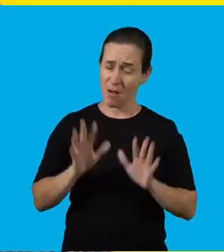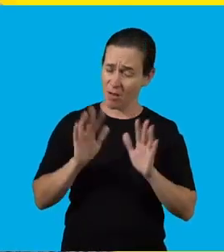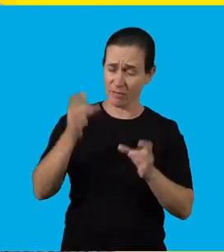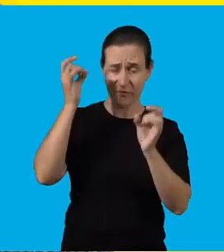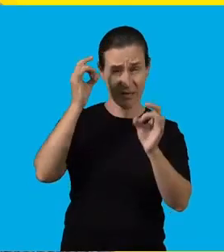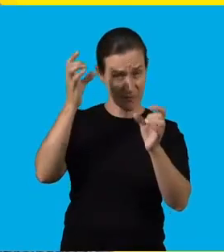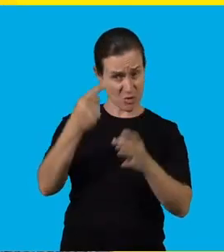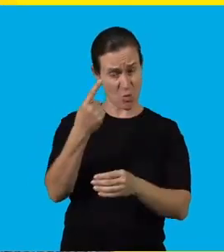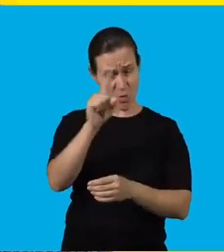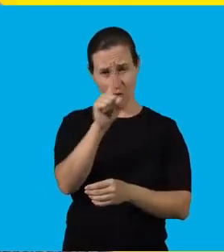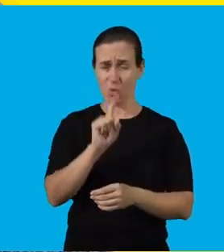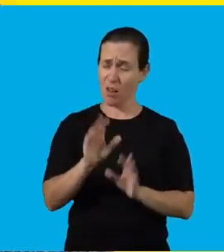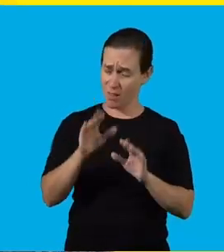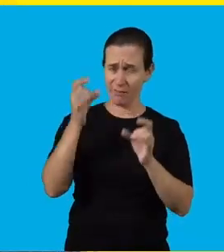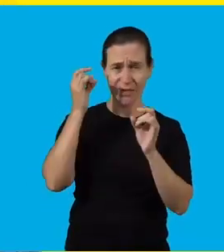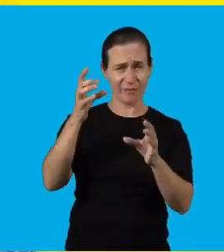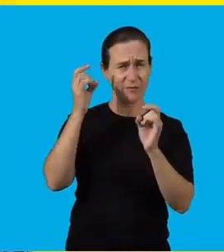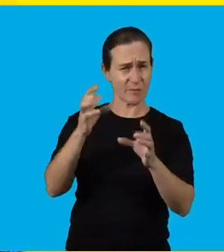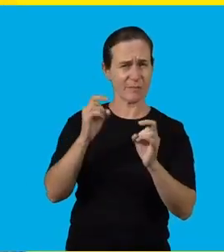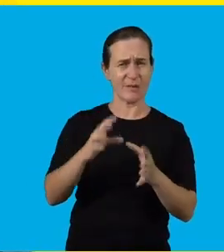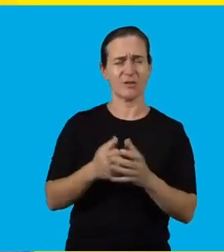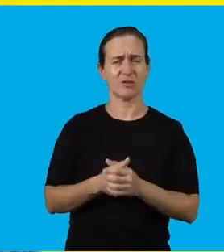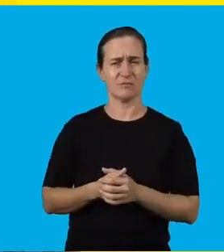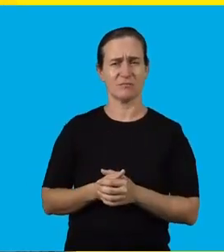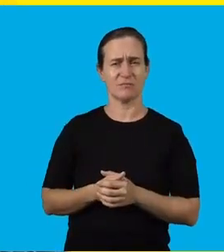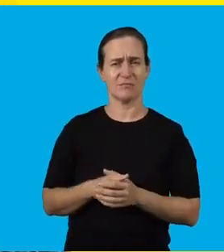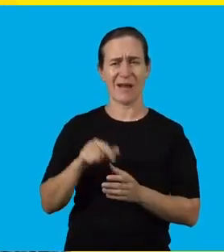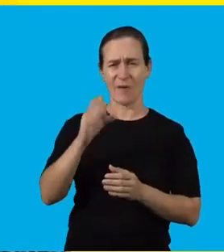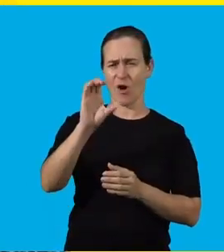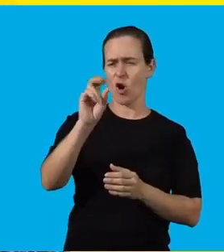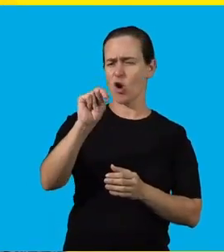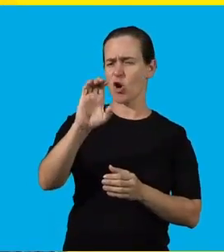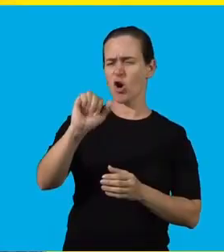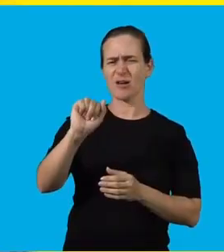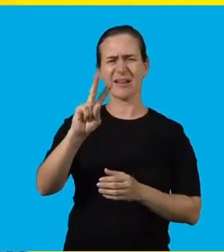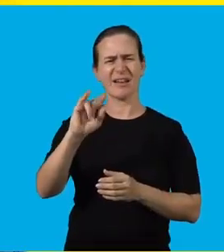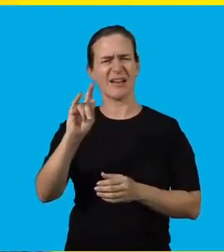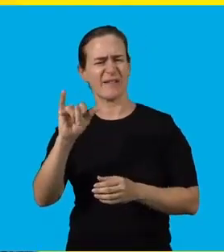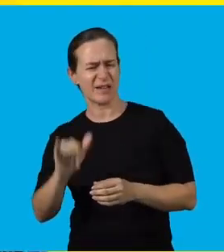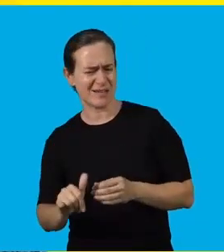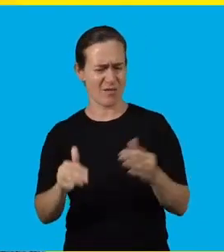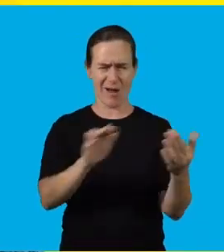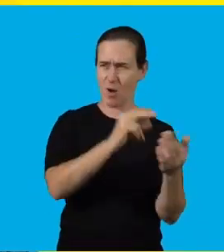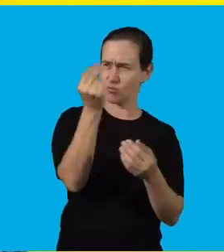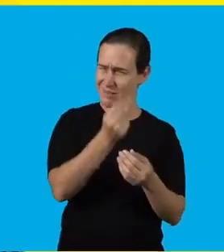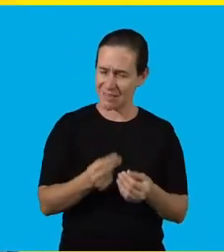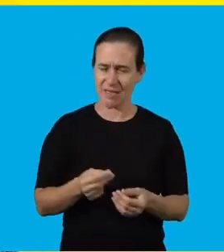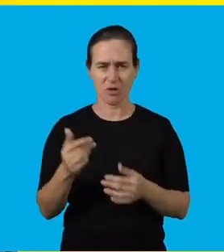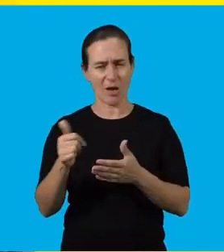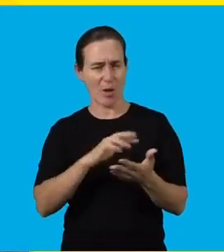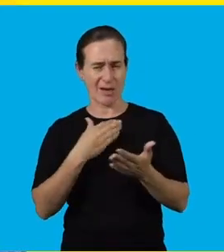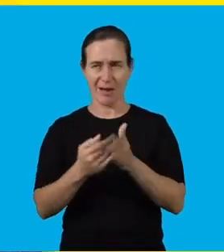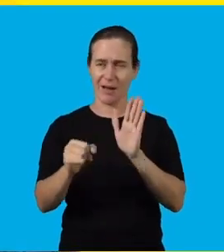quite a lot of information just in this question about concavity and about how we can also use the concepts that we learned to sketch graphs to help